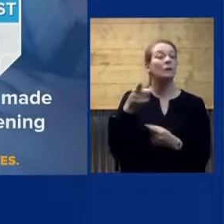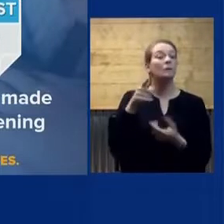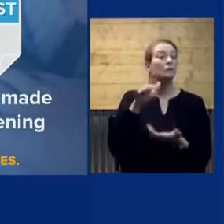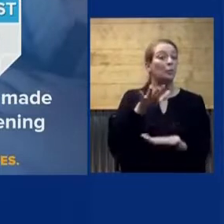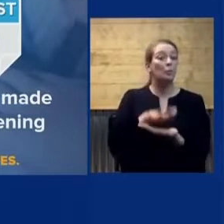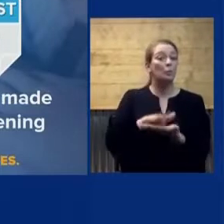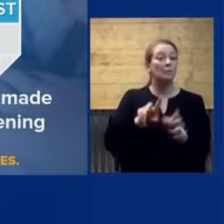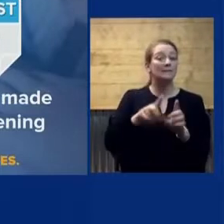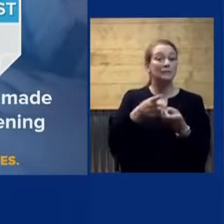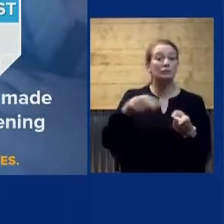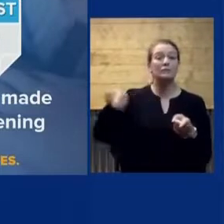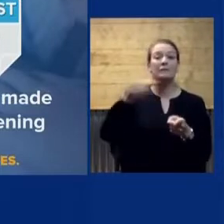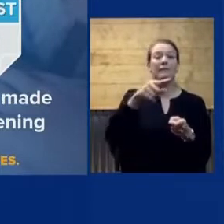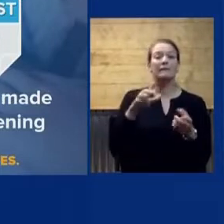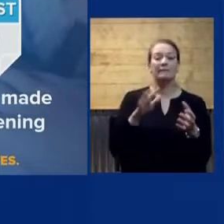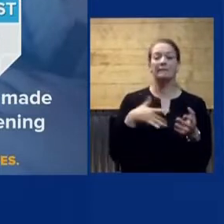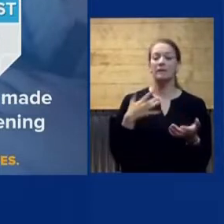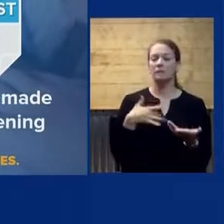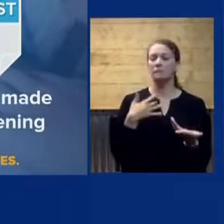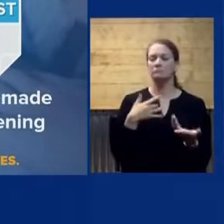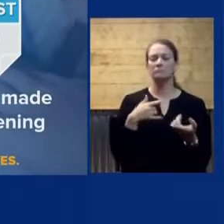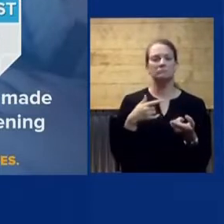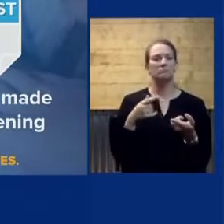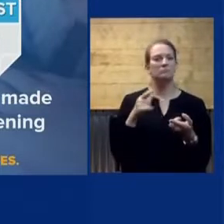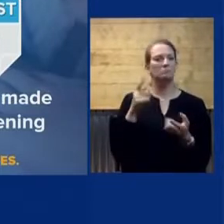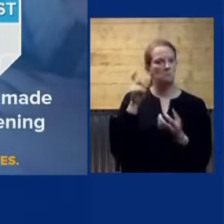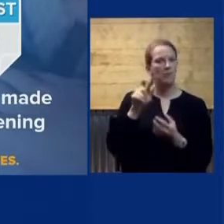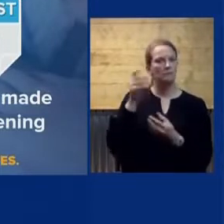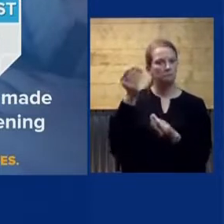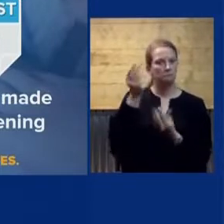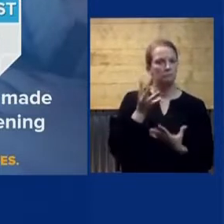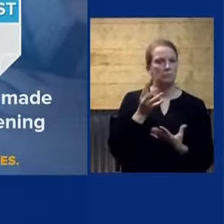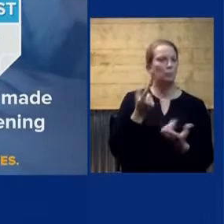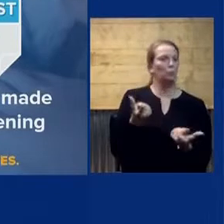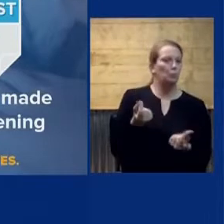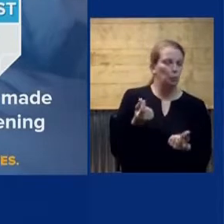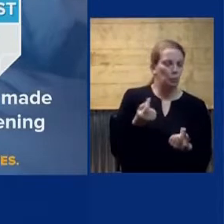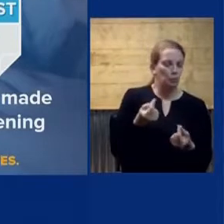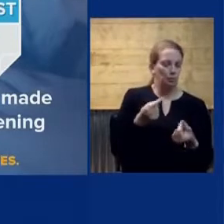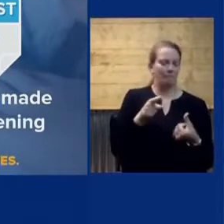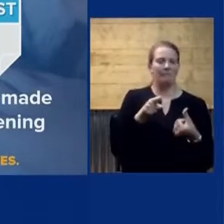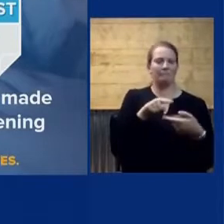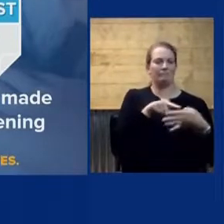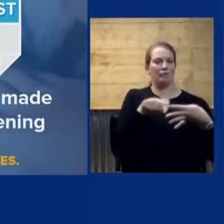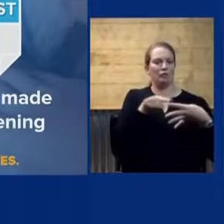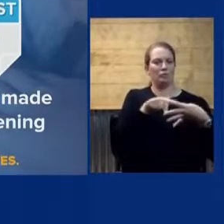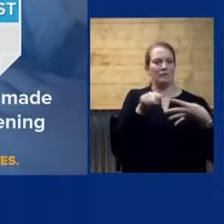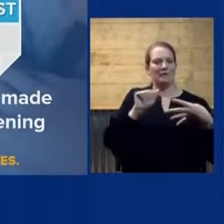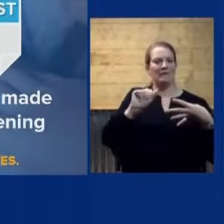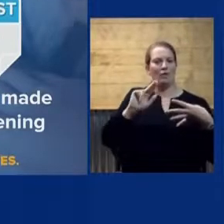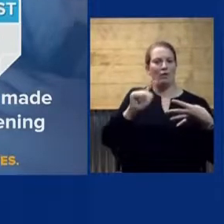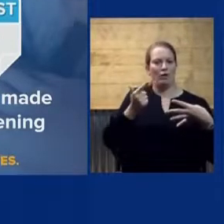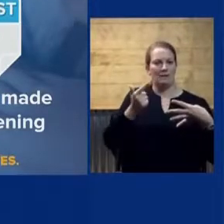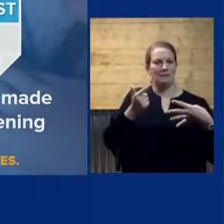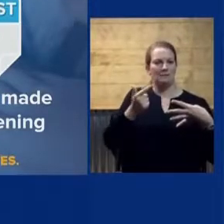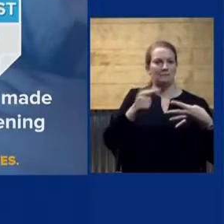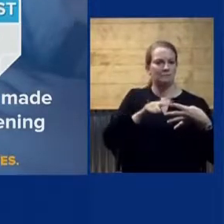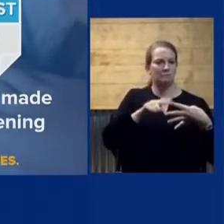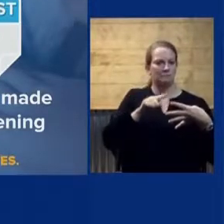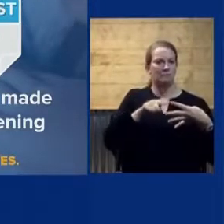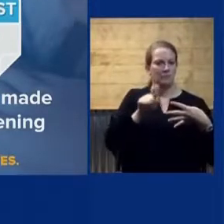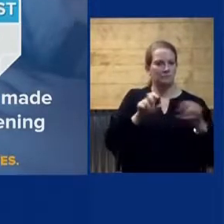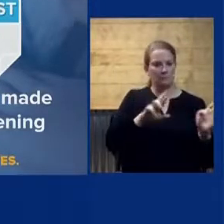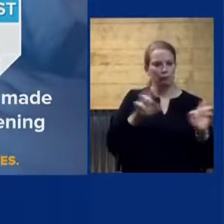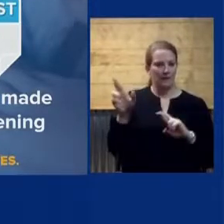decision made by the end of the first week in August so they can then turn on the switches and get